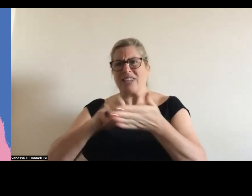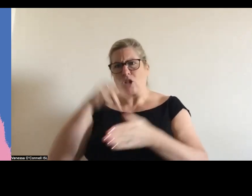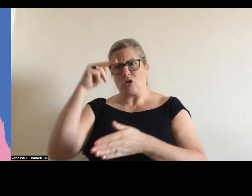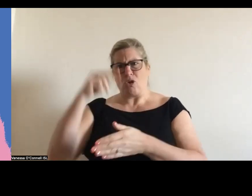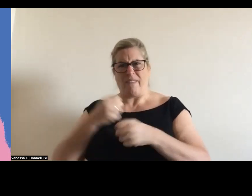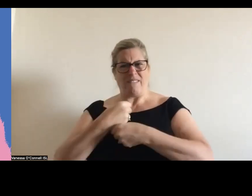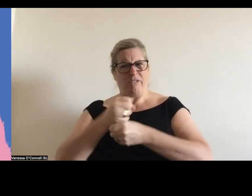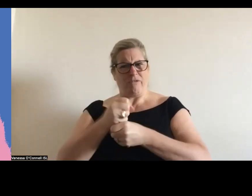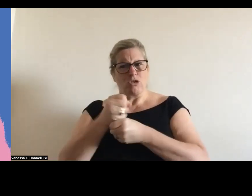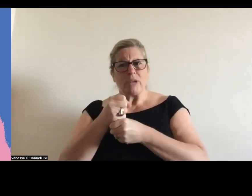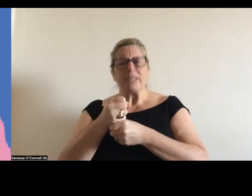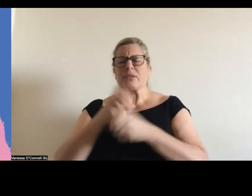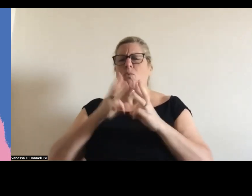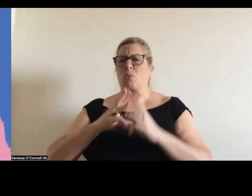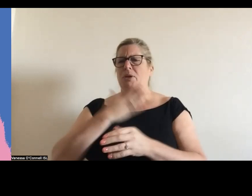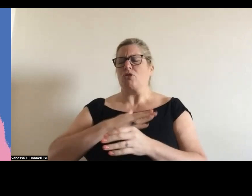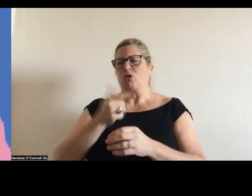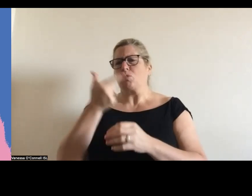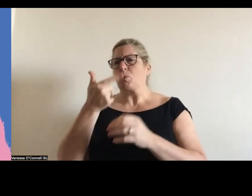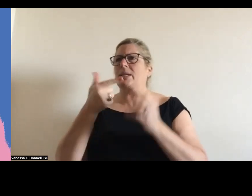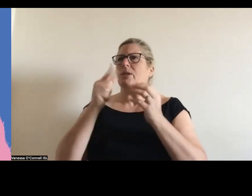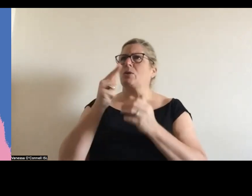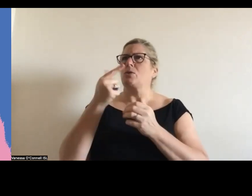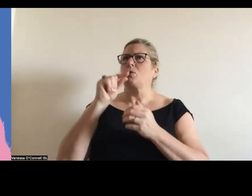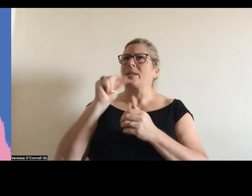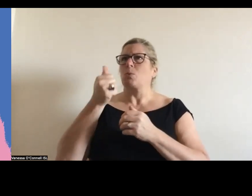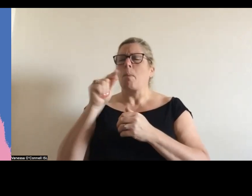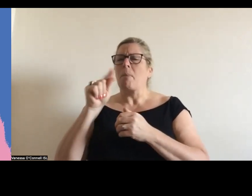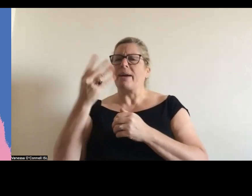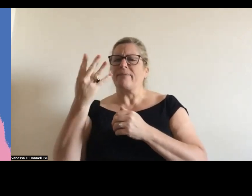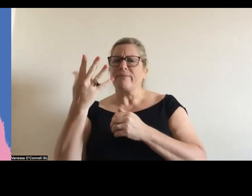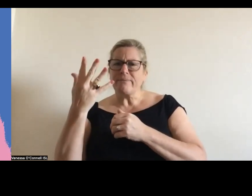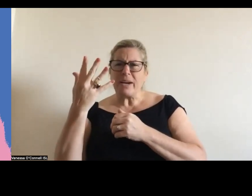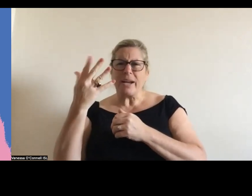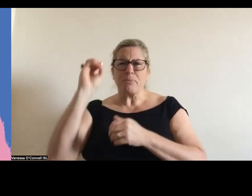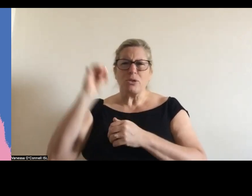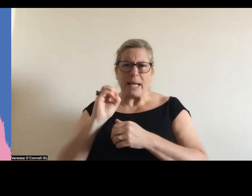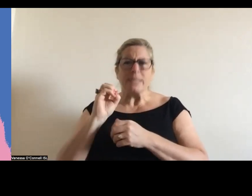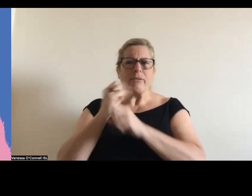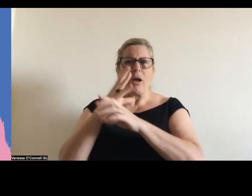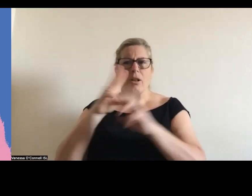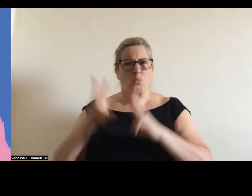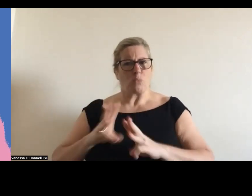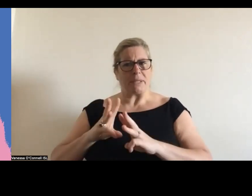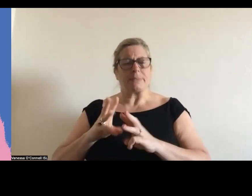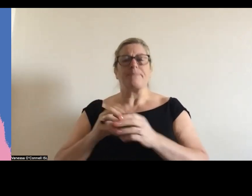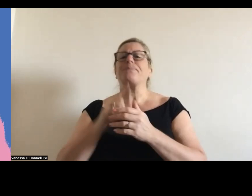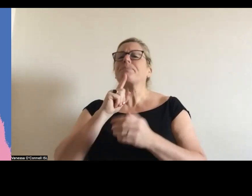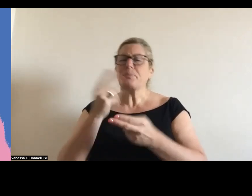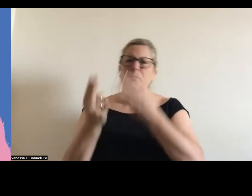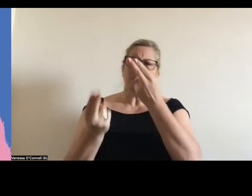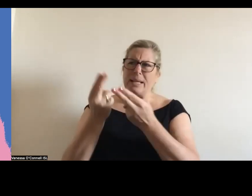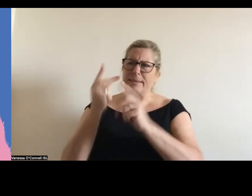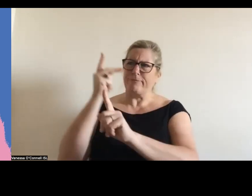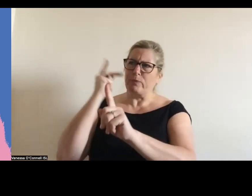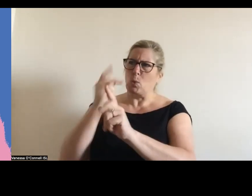up 31.8% of candidates across all local authorities. However, on assessment of the election results, we see